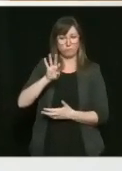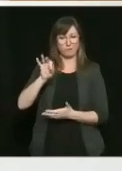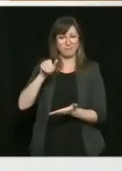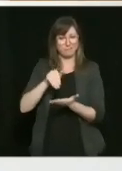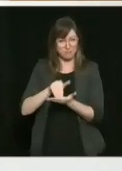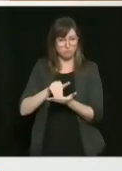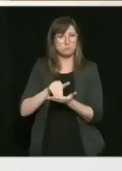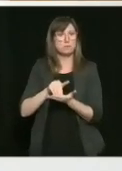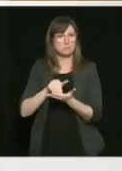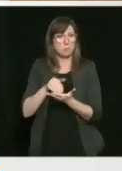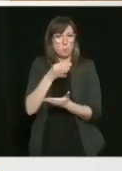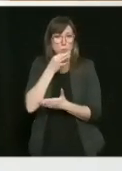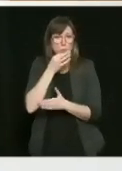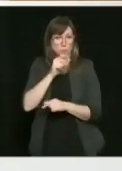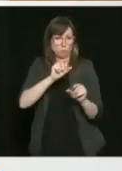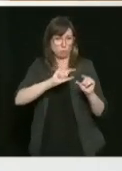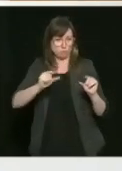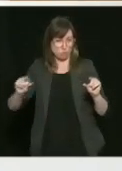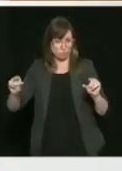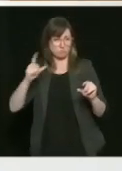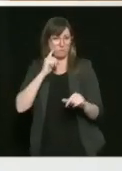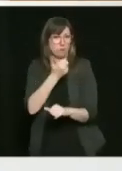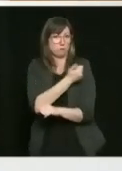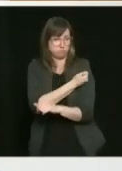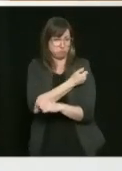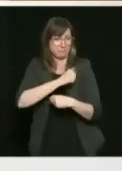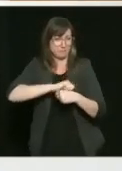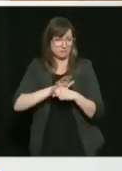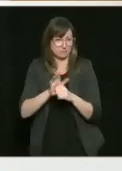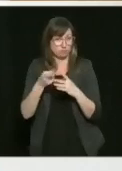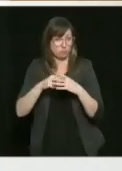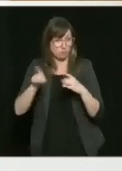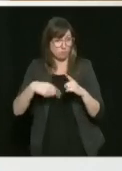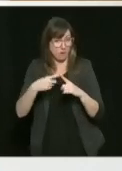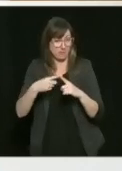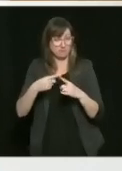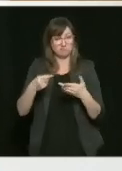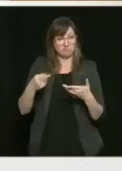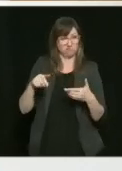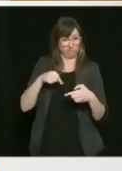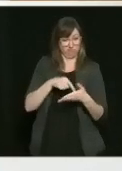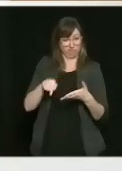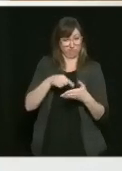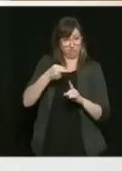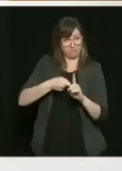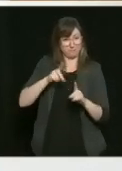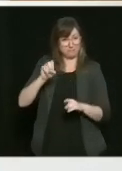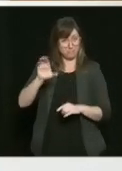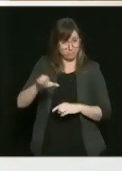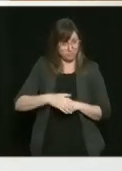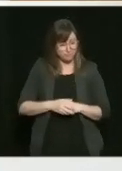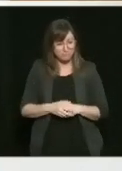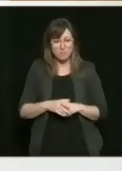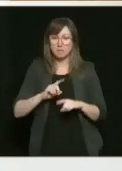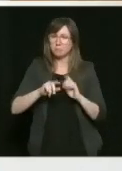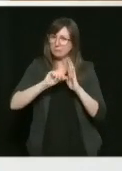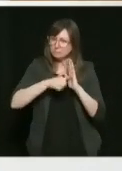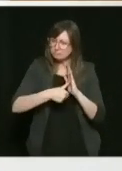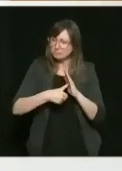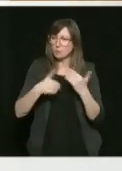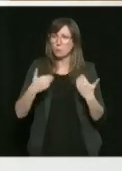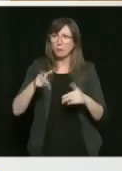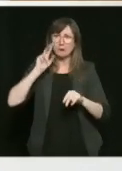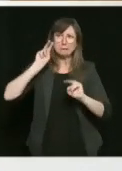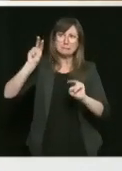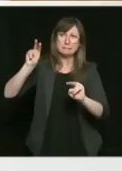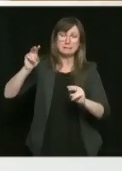early doses of a COVID-19 vaccine in December. But it is important to stress that, as welcome as this